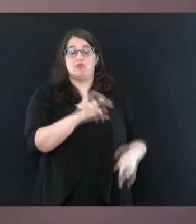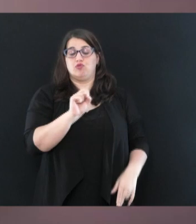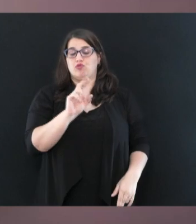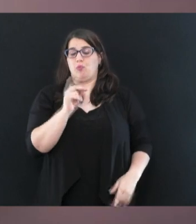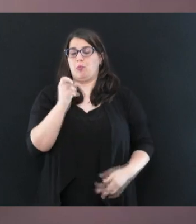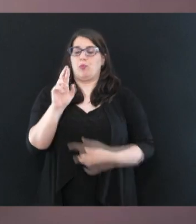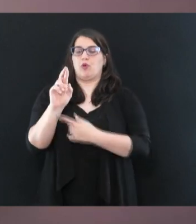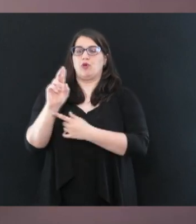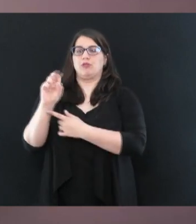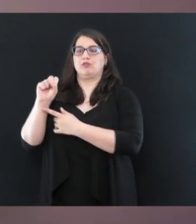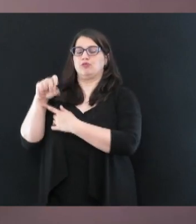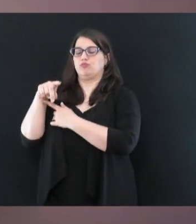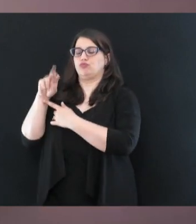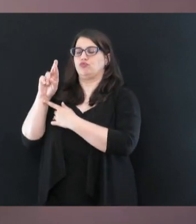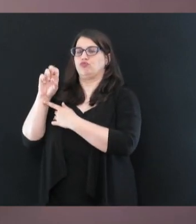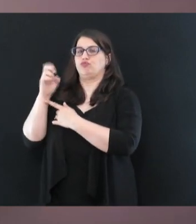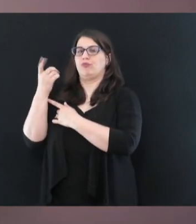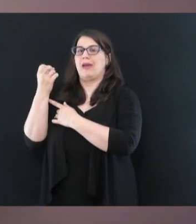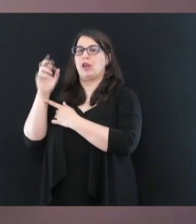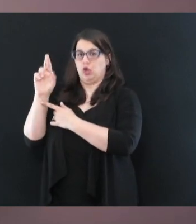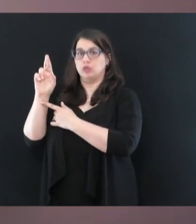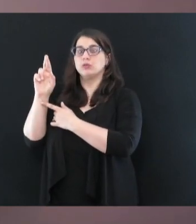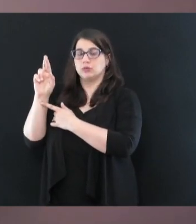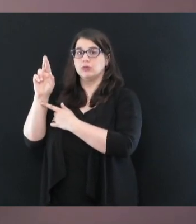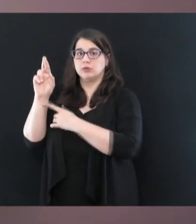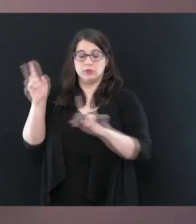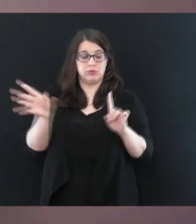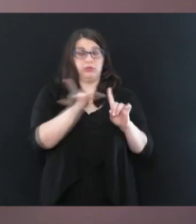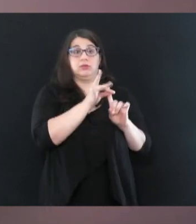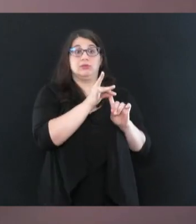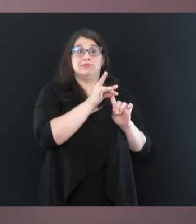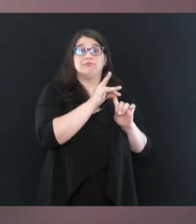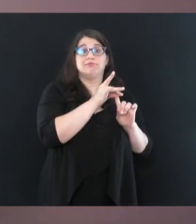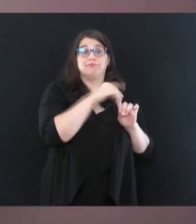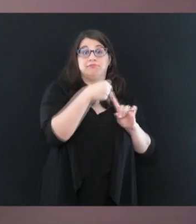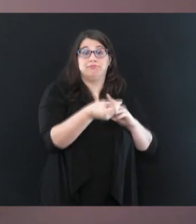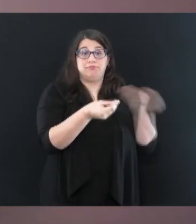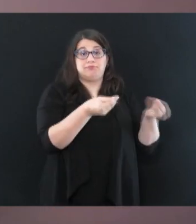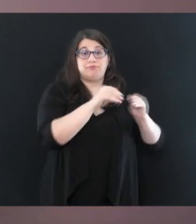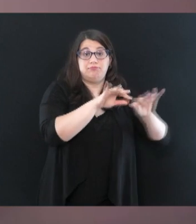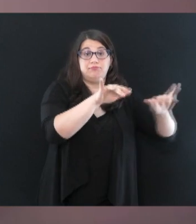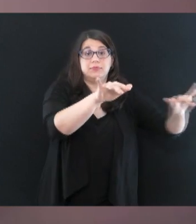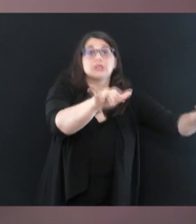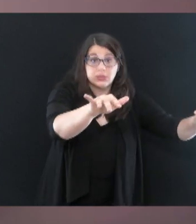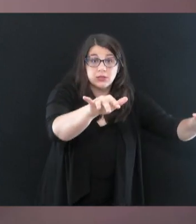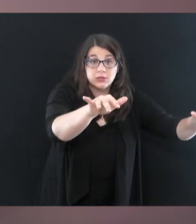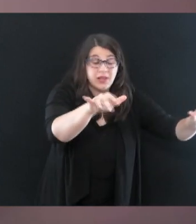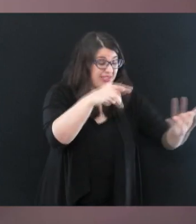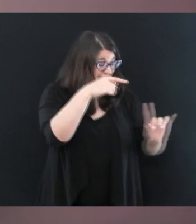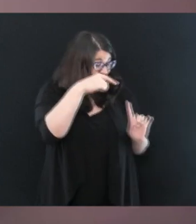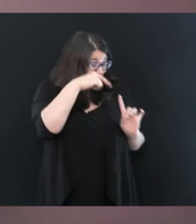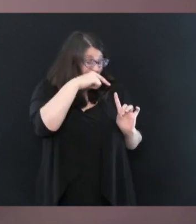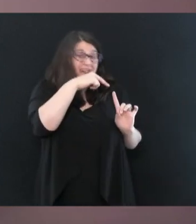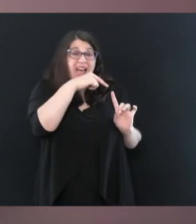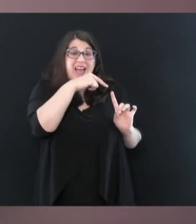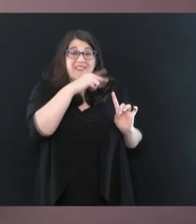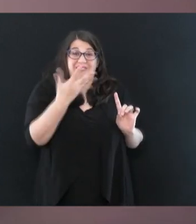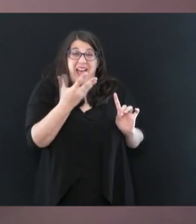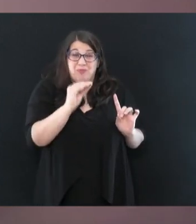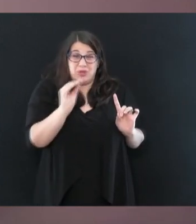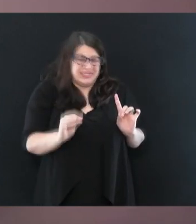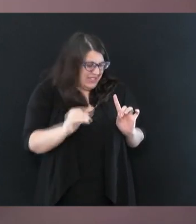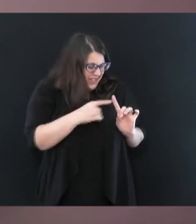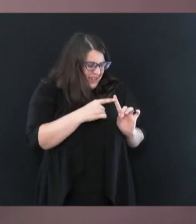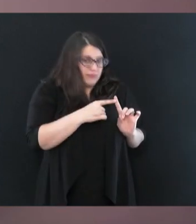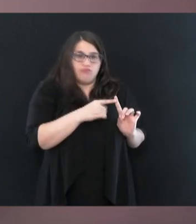that 5 to 9% of people has been found to infect 80% of everybody who gets COVID. So ultimately,